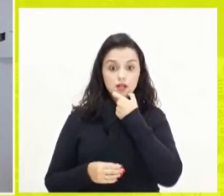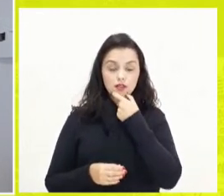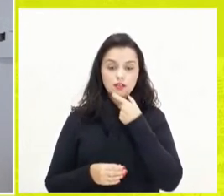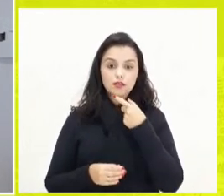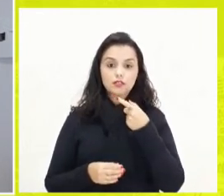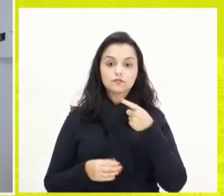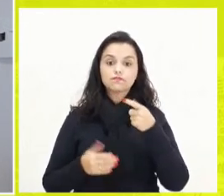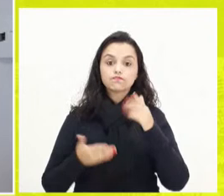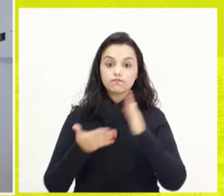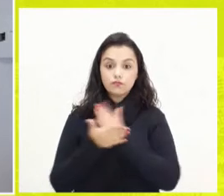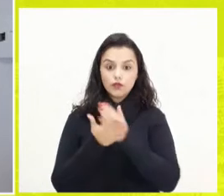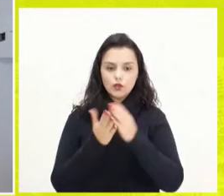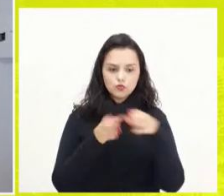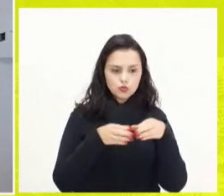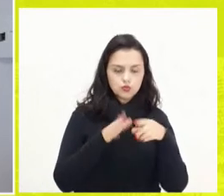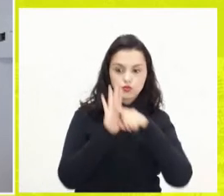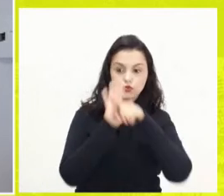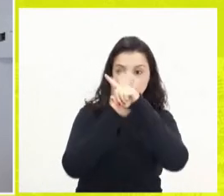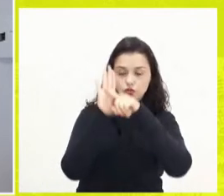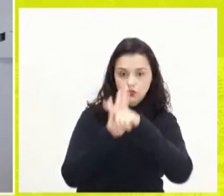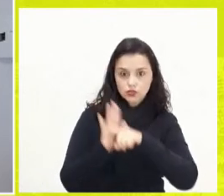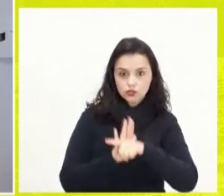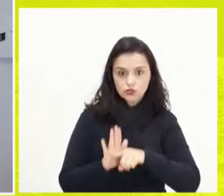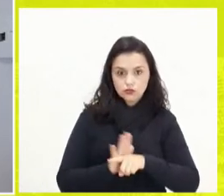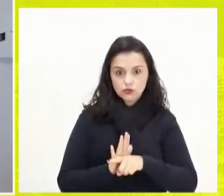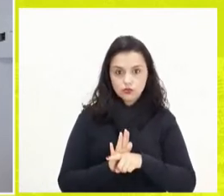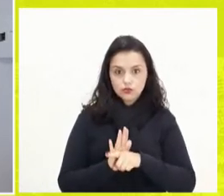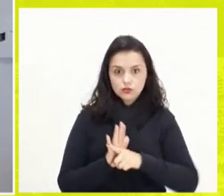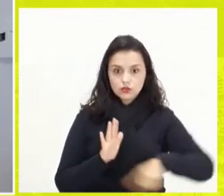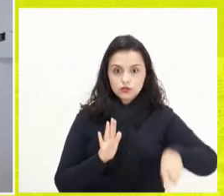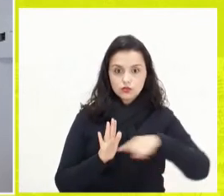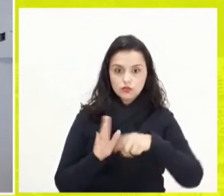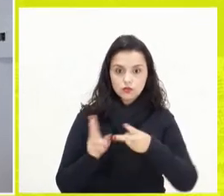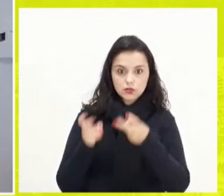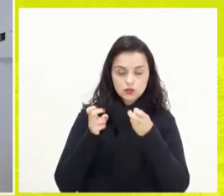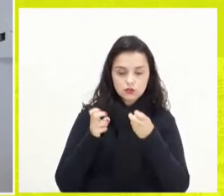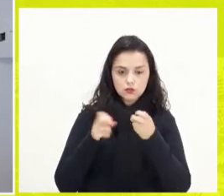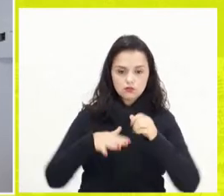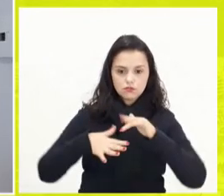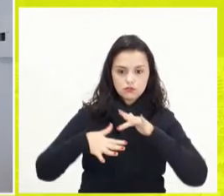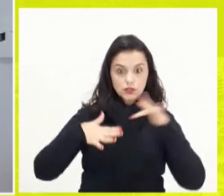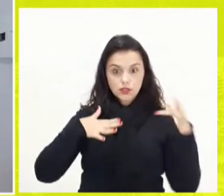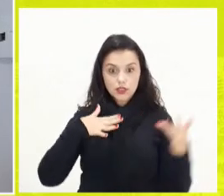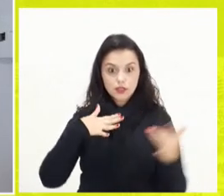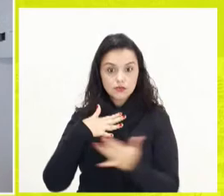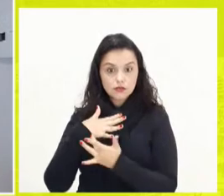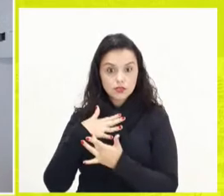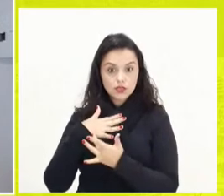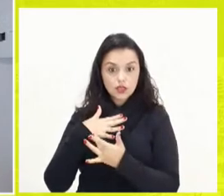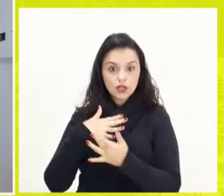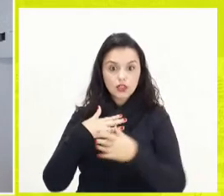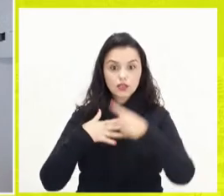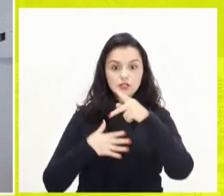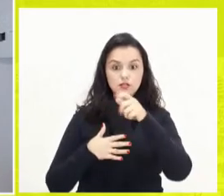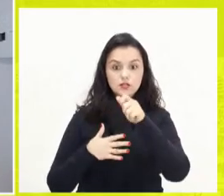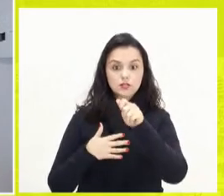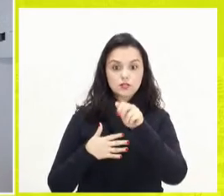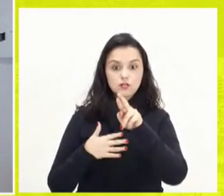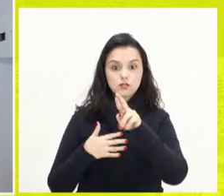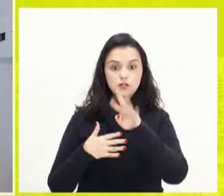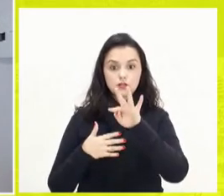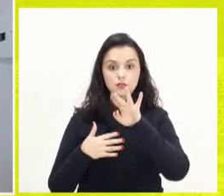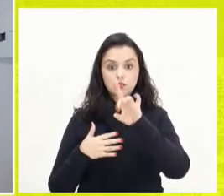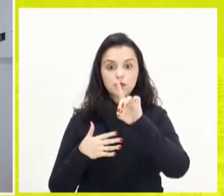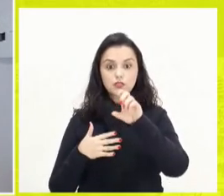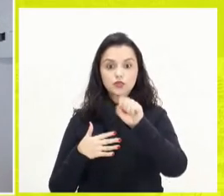adopted check checkers or profiles we saw that happening in the social media we saw